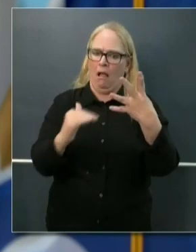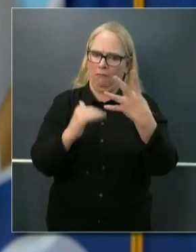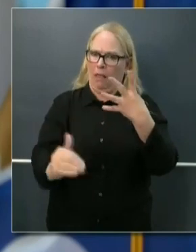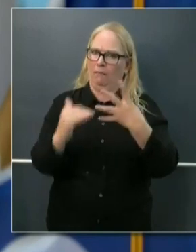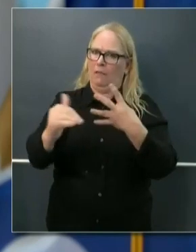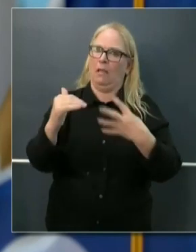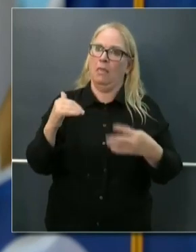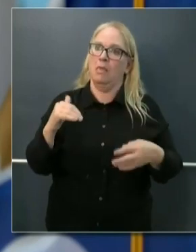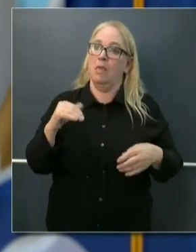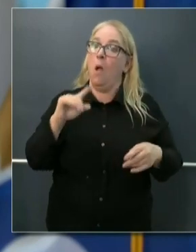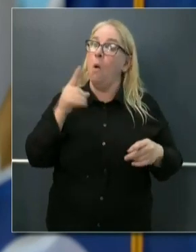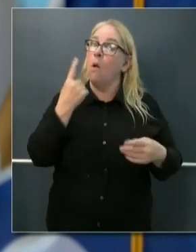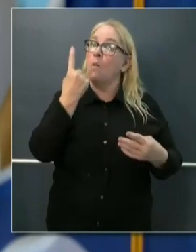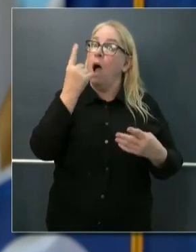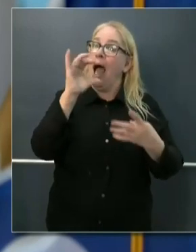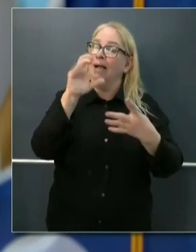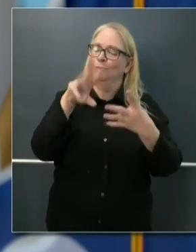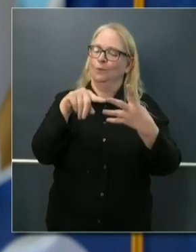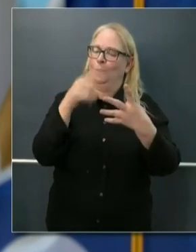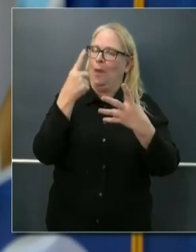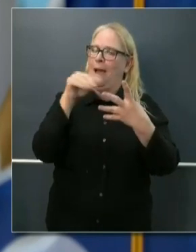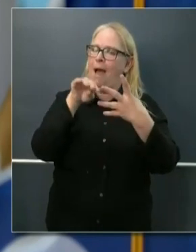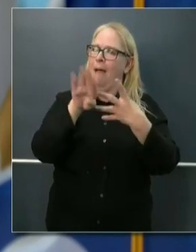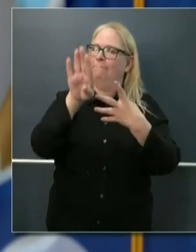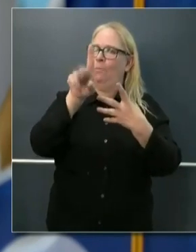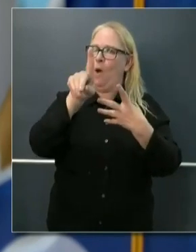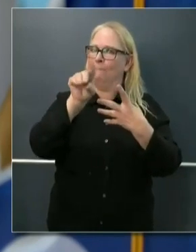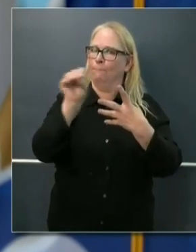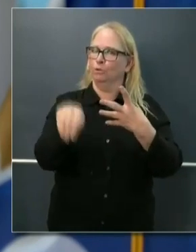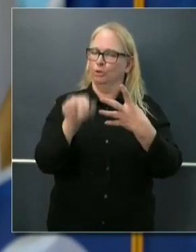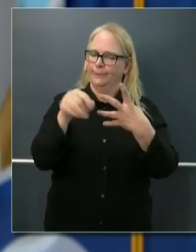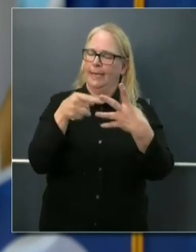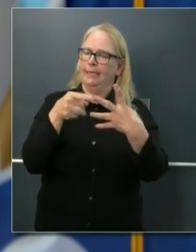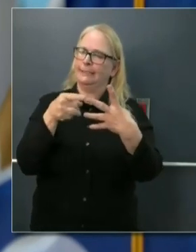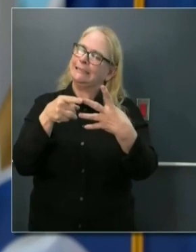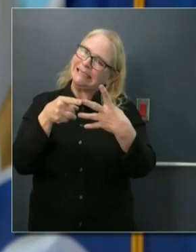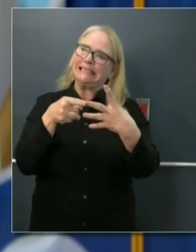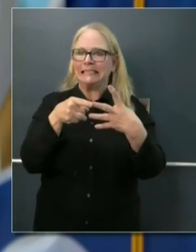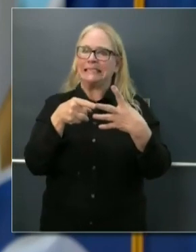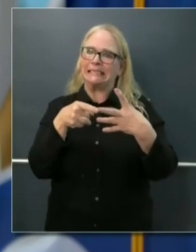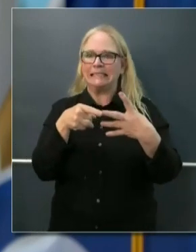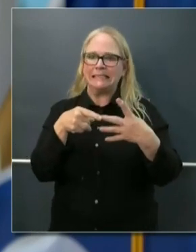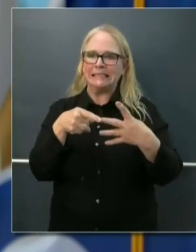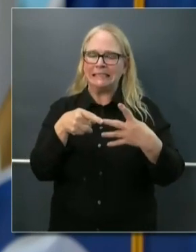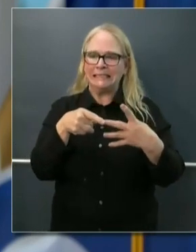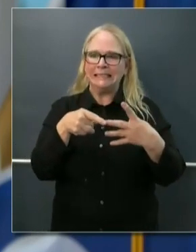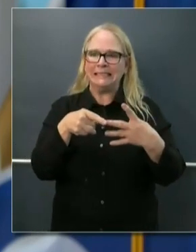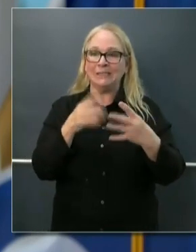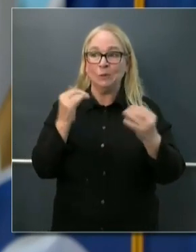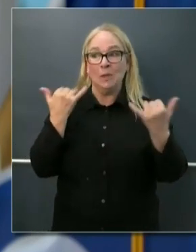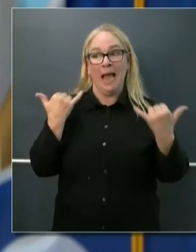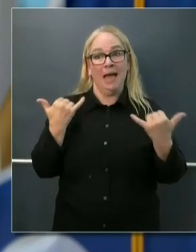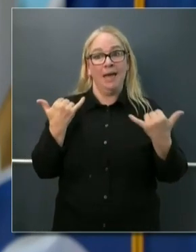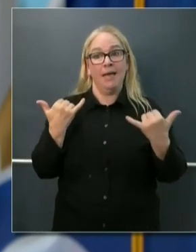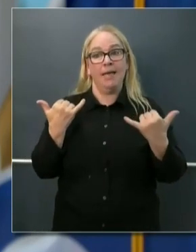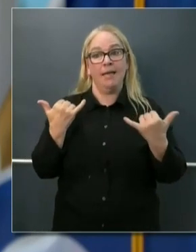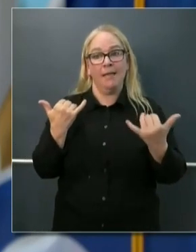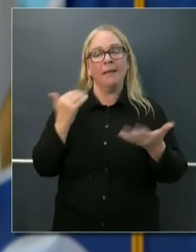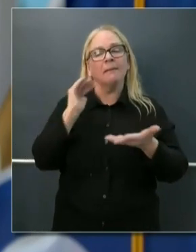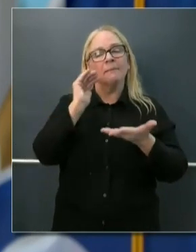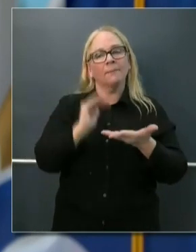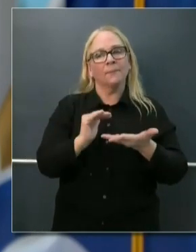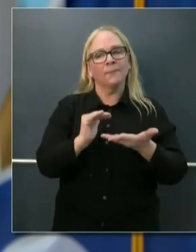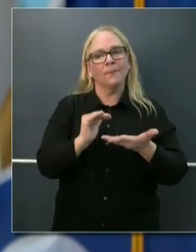showed an increase. The number of PUIs for ICUs dropped slightly, so did hospitalizations. So again, some